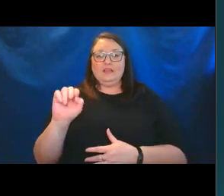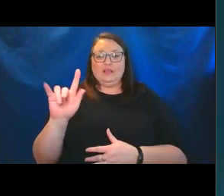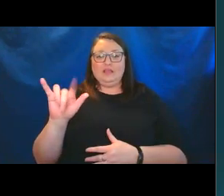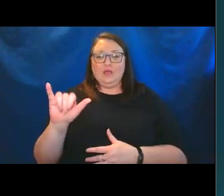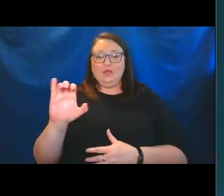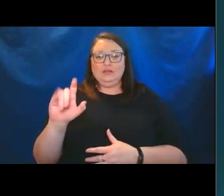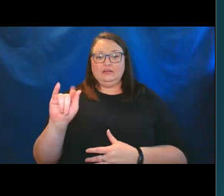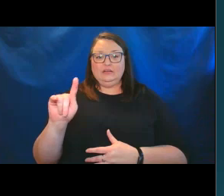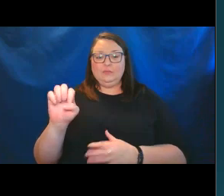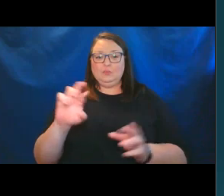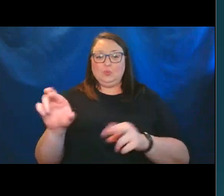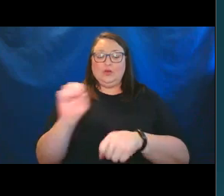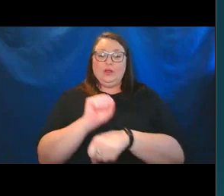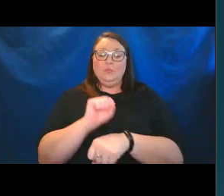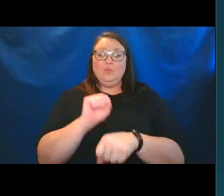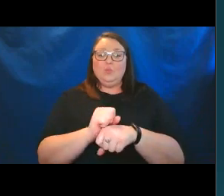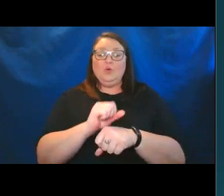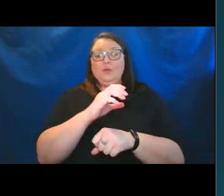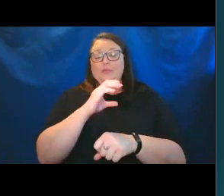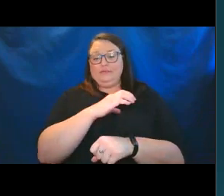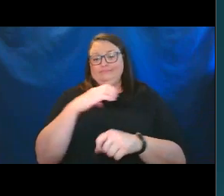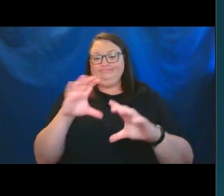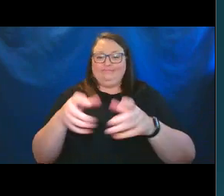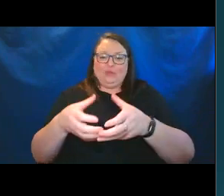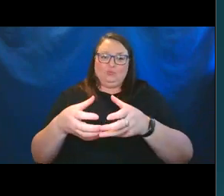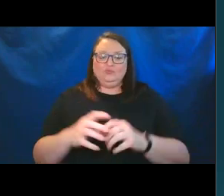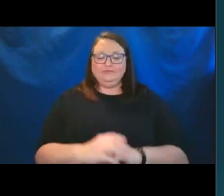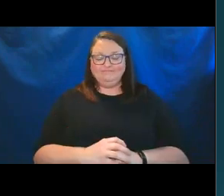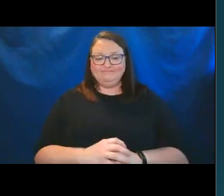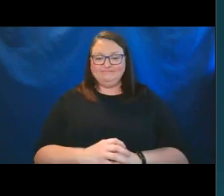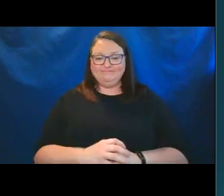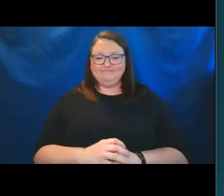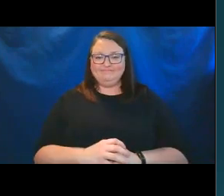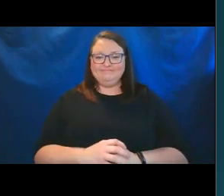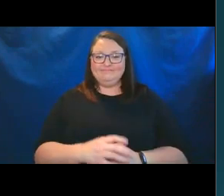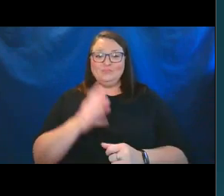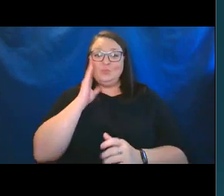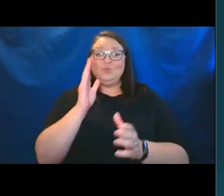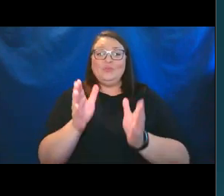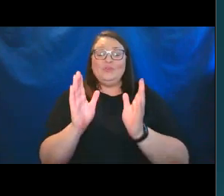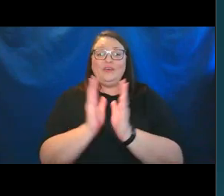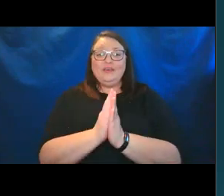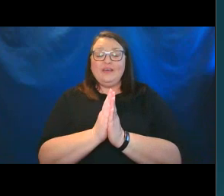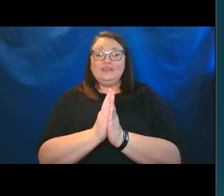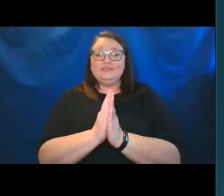Ready Employment Council, and we will ask that